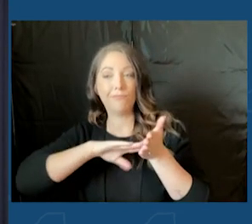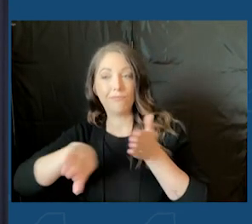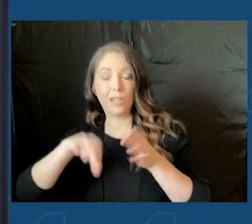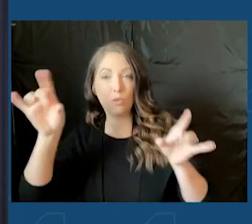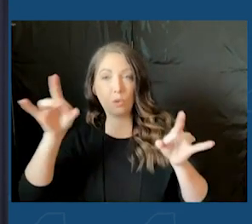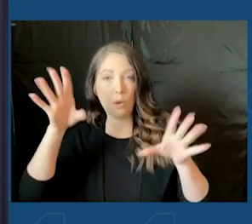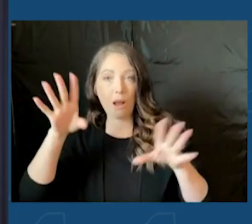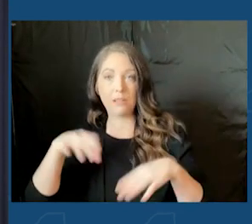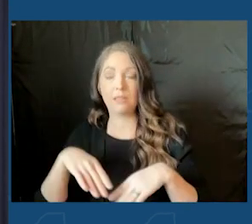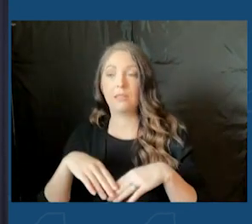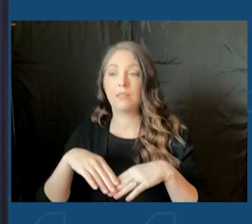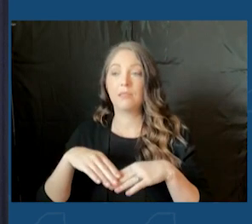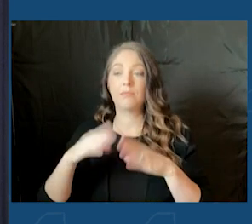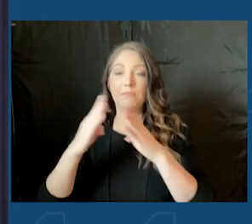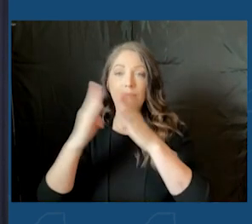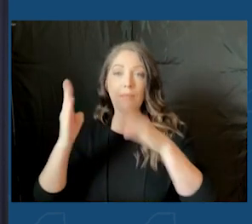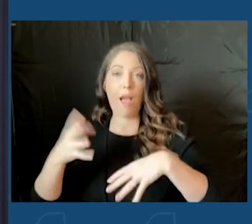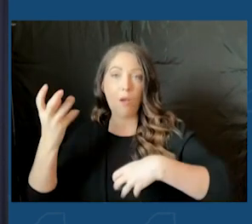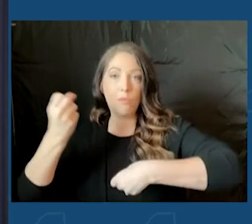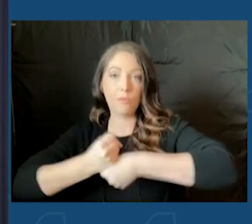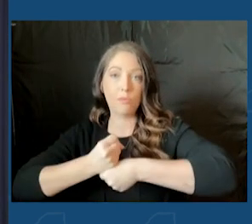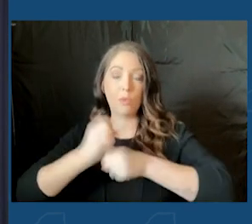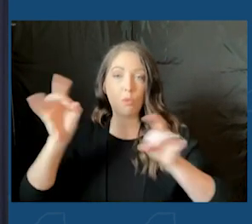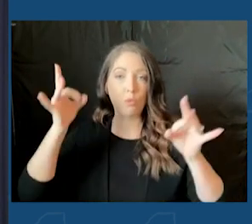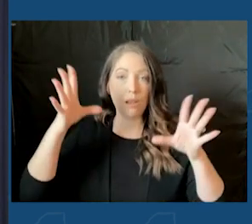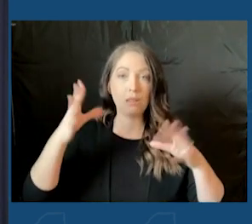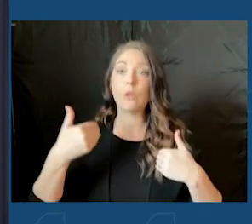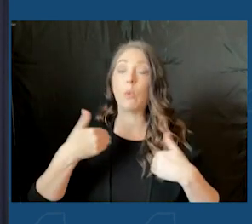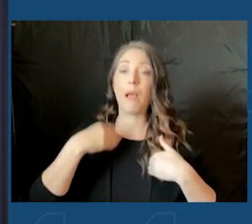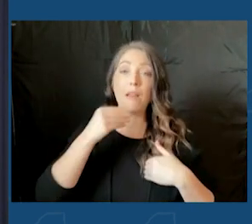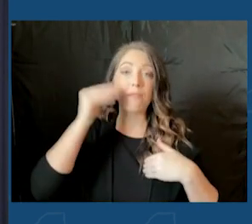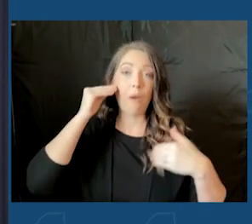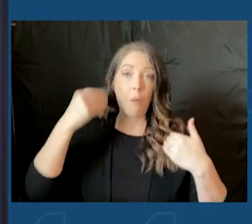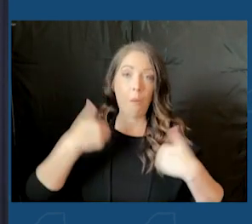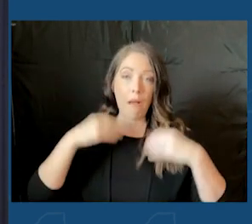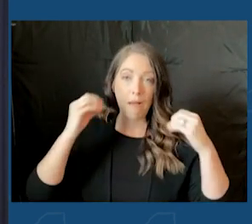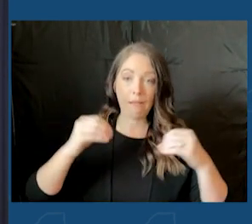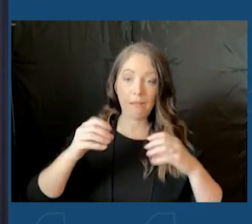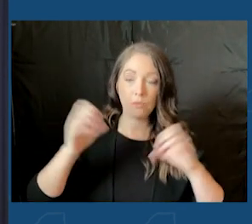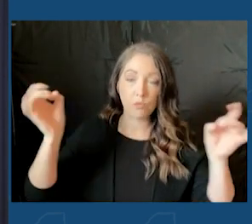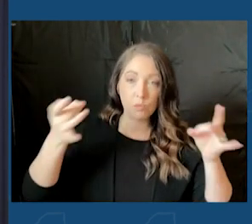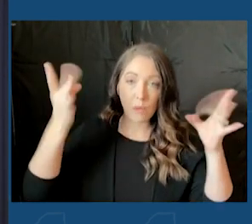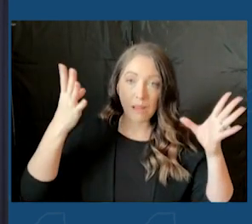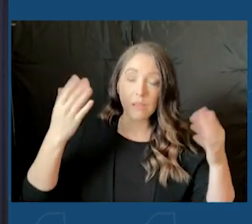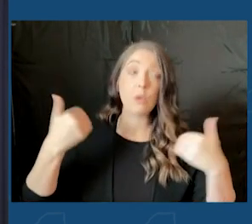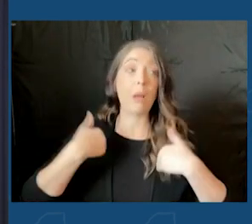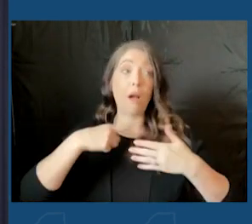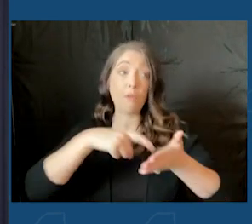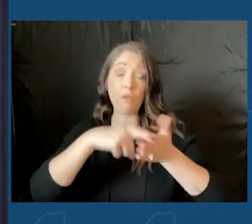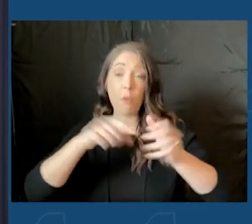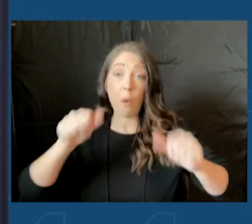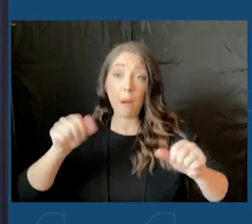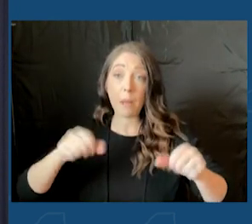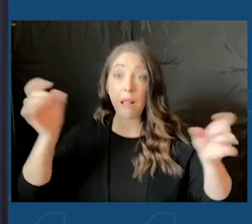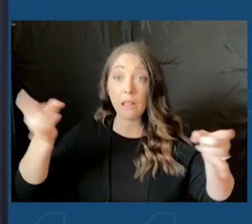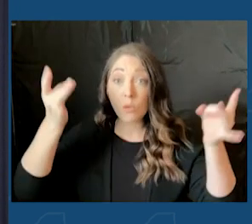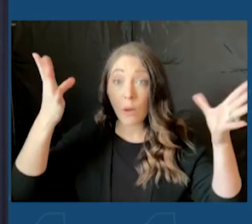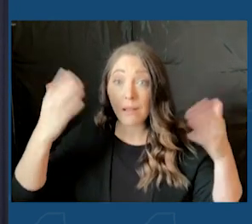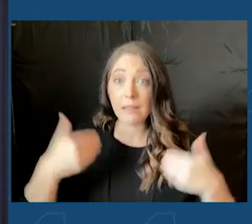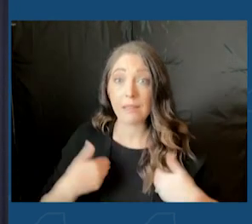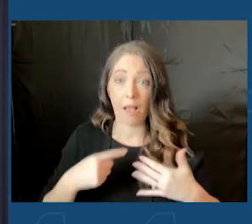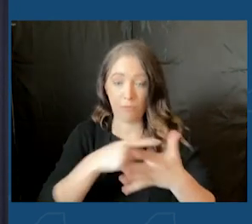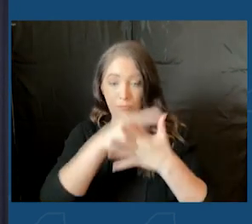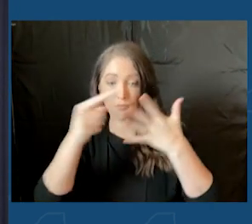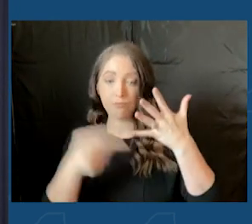a homelessness crisis, and we have an affordability crisis that affects even people who have jobs that we